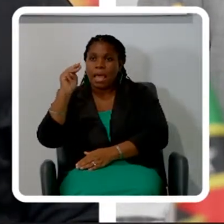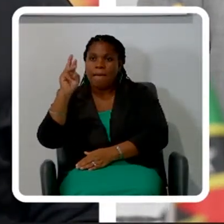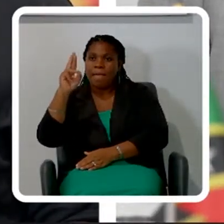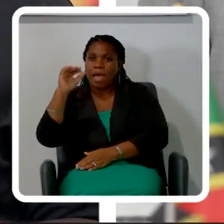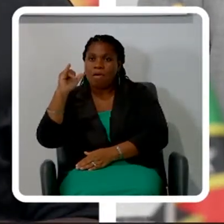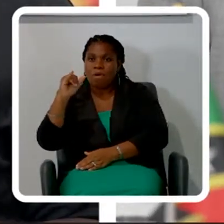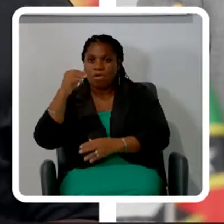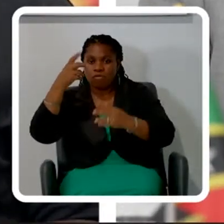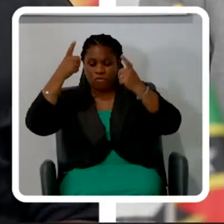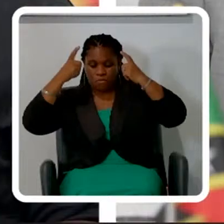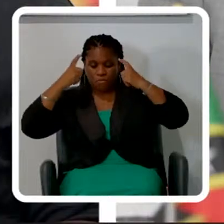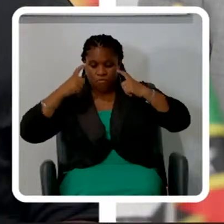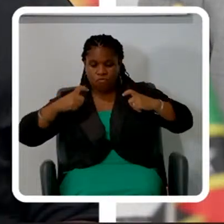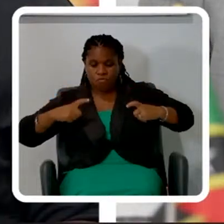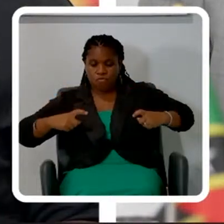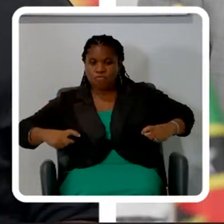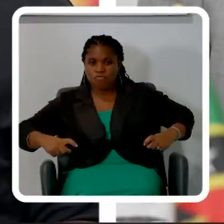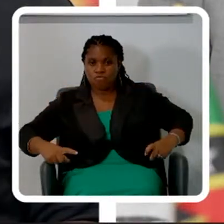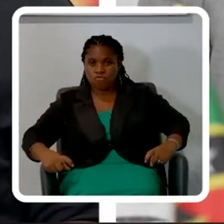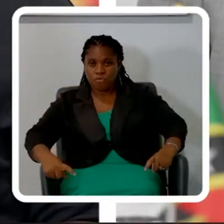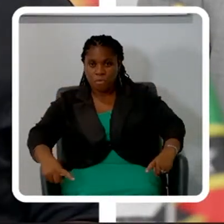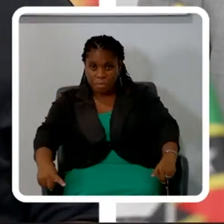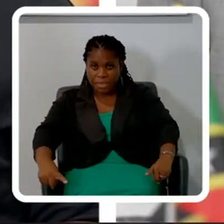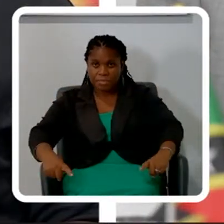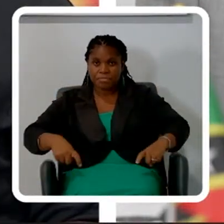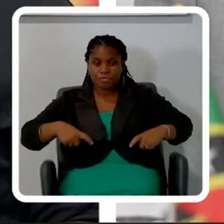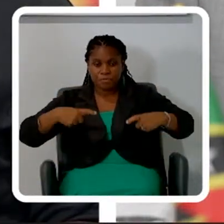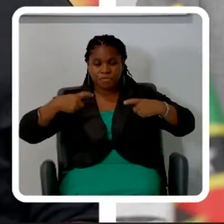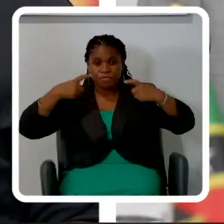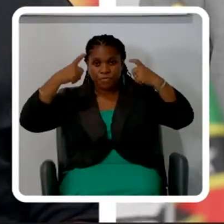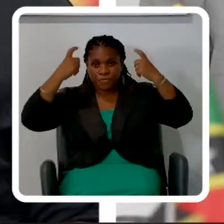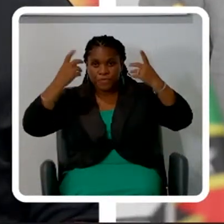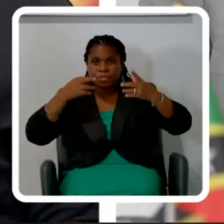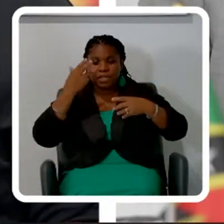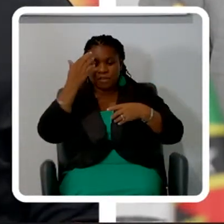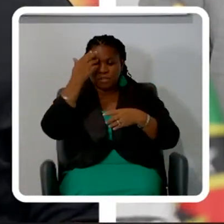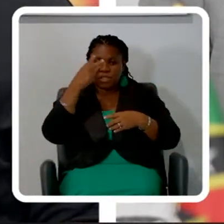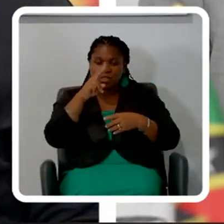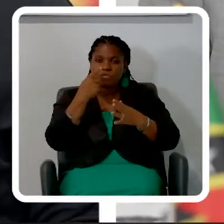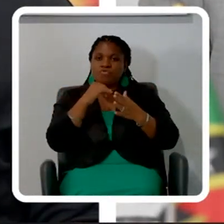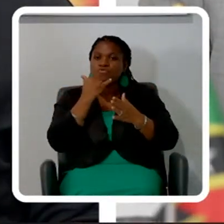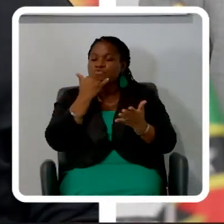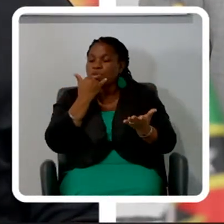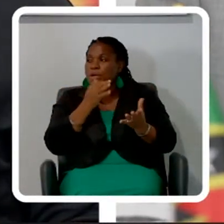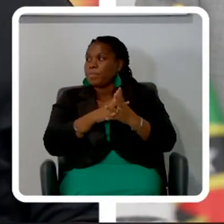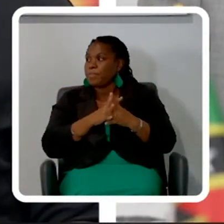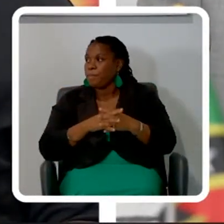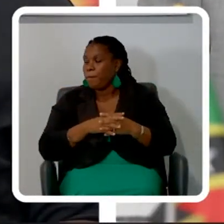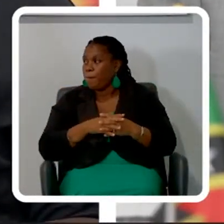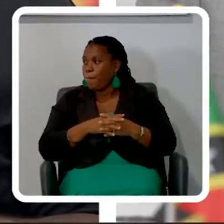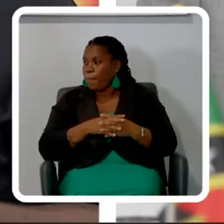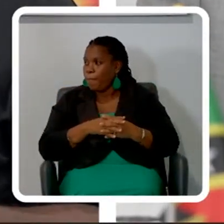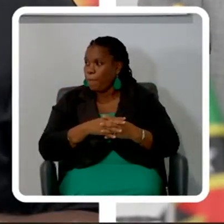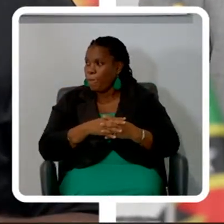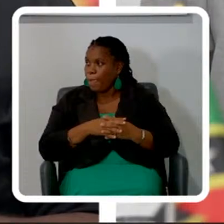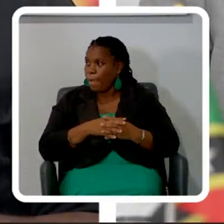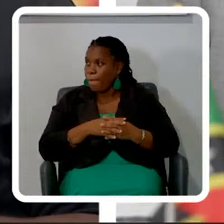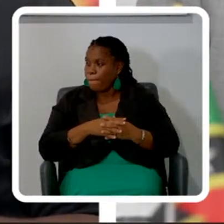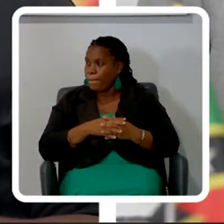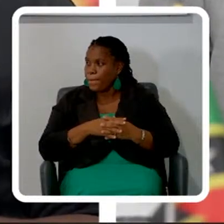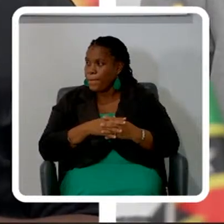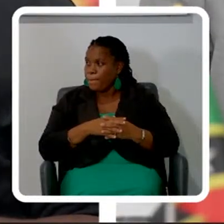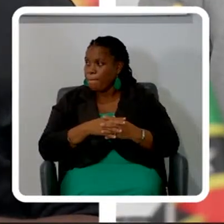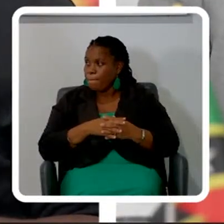intend to commission very short order within the next couple of months. I have told them I want that CT scan to